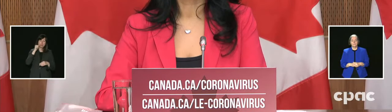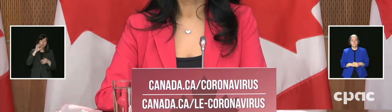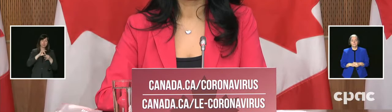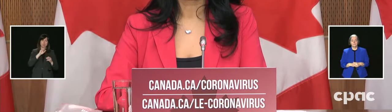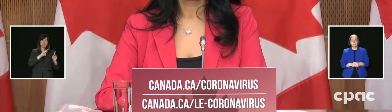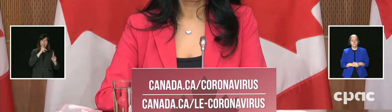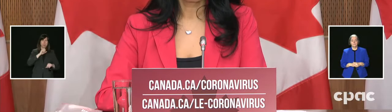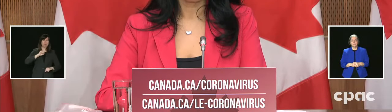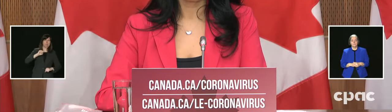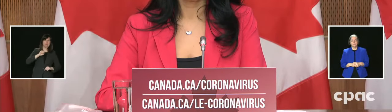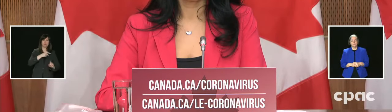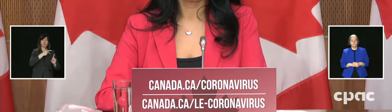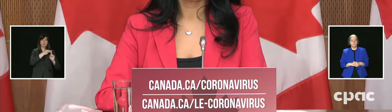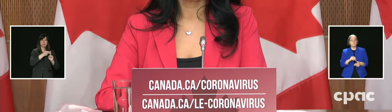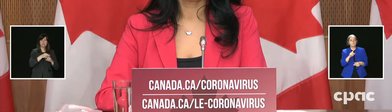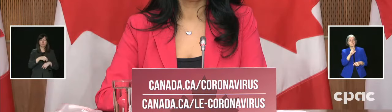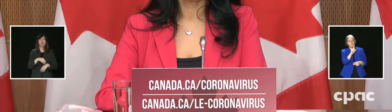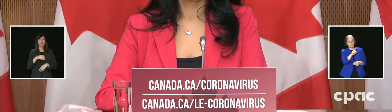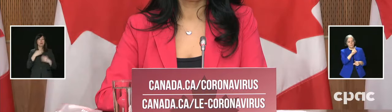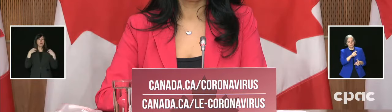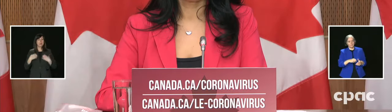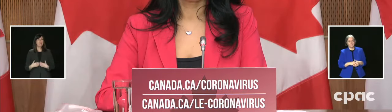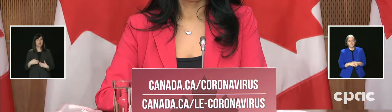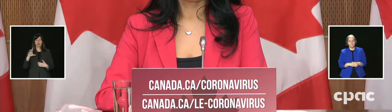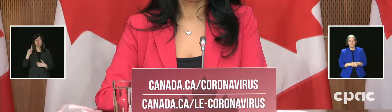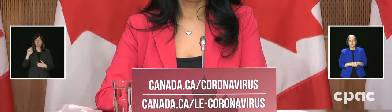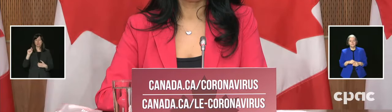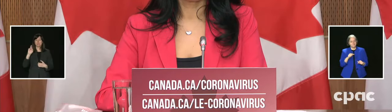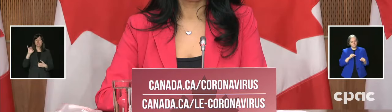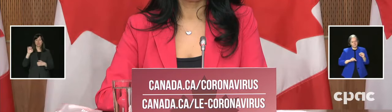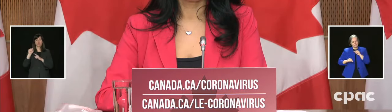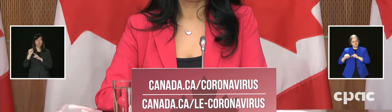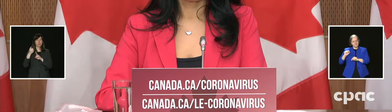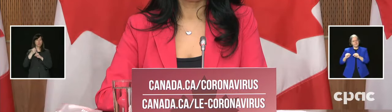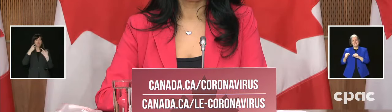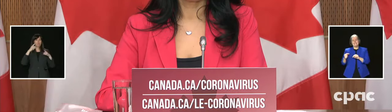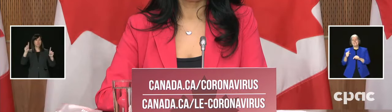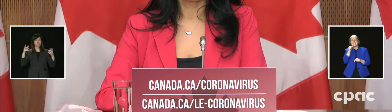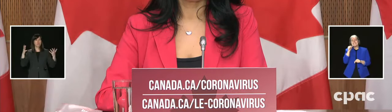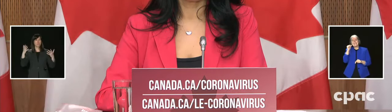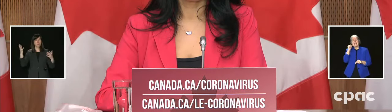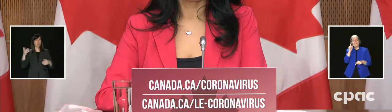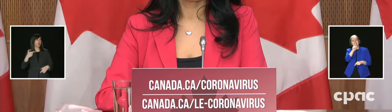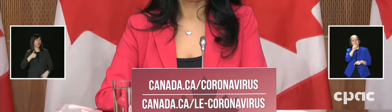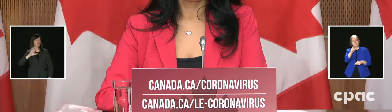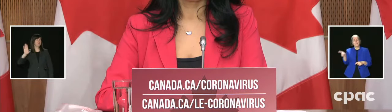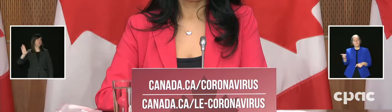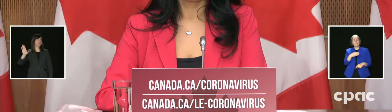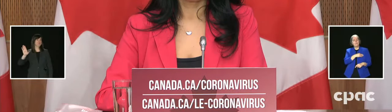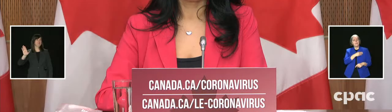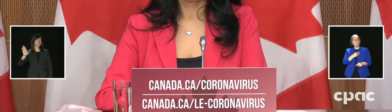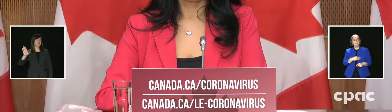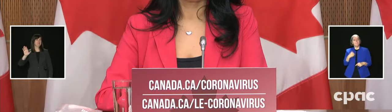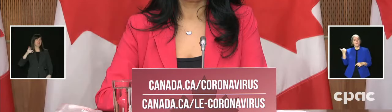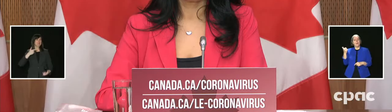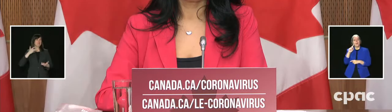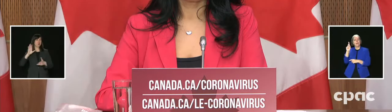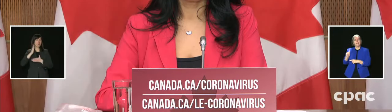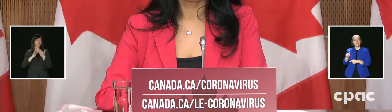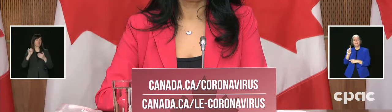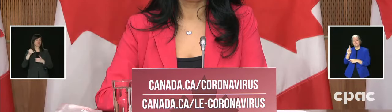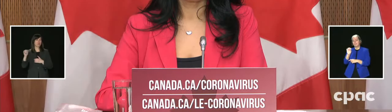hesitancy, Detroit's mayor, Mike Duggan, has come out and actually said that he took a pass on some deliveries of